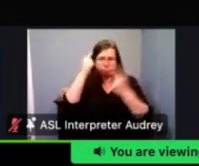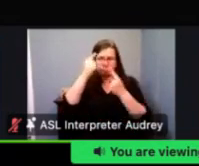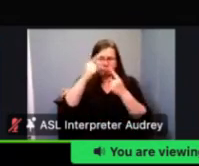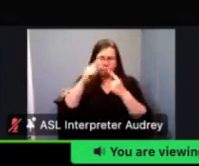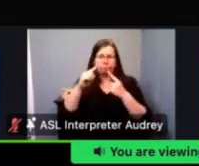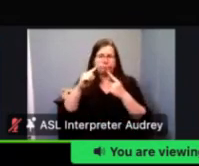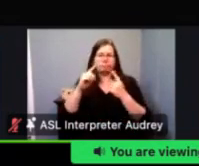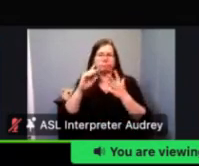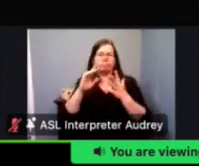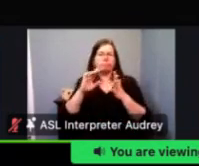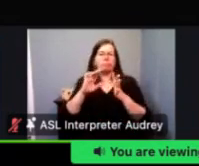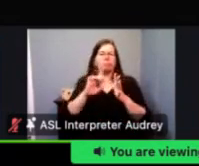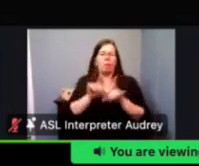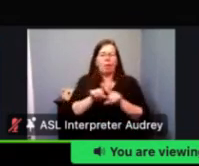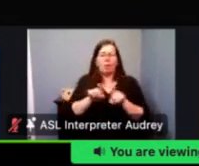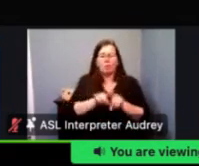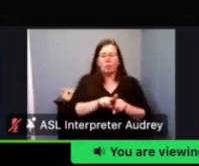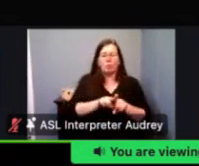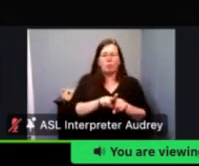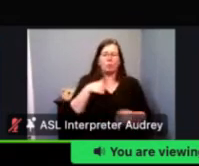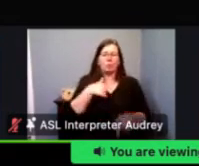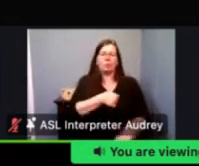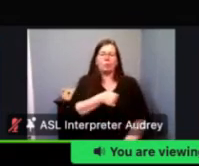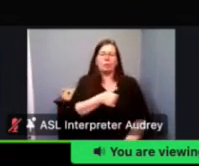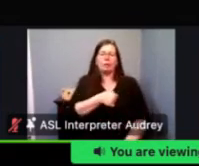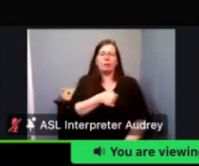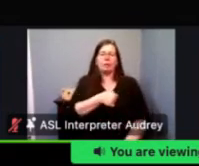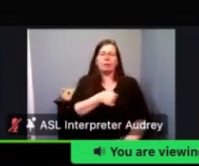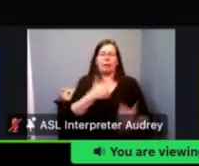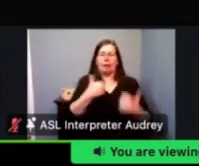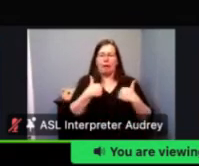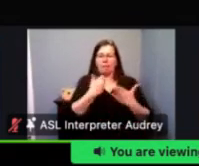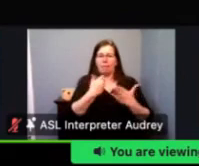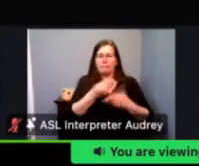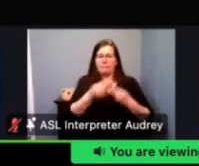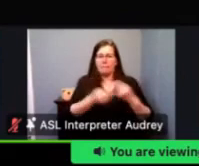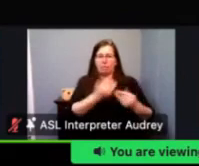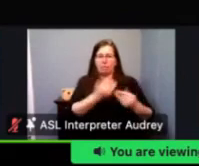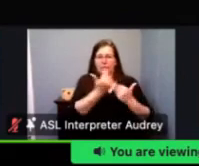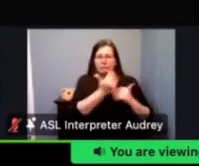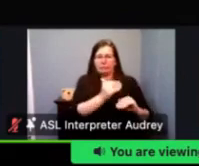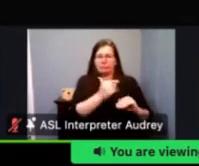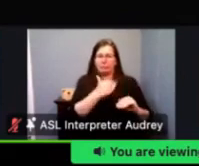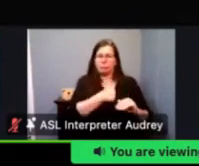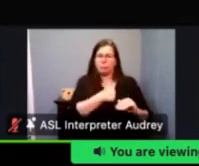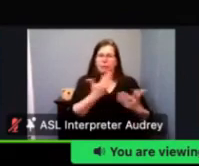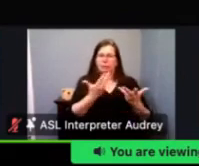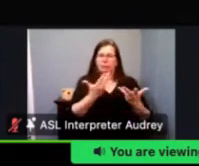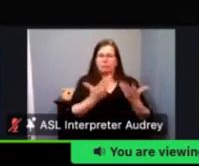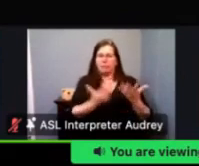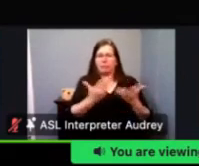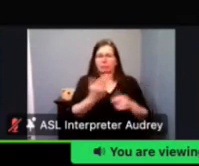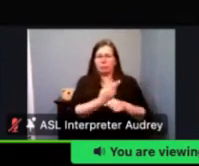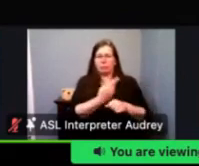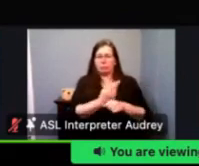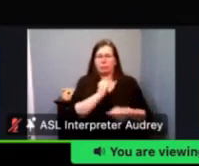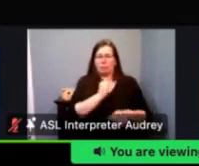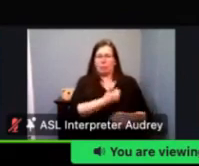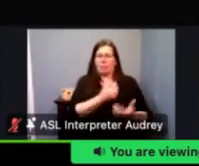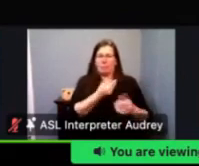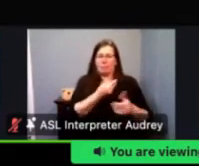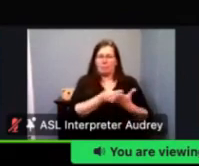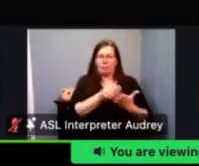But also, we're not only on a budget, we're probably digging into our own pockets to produce the